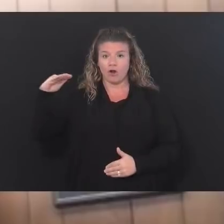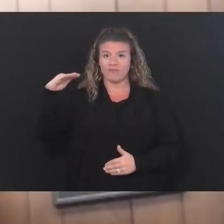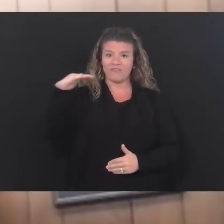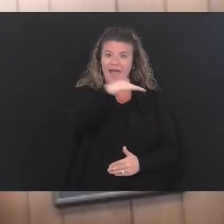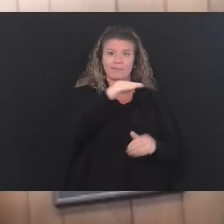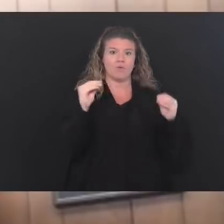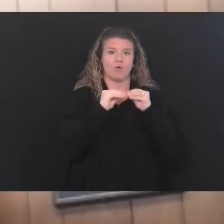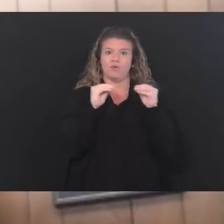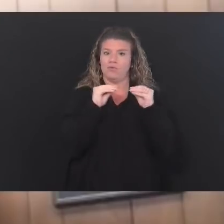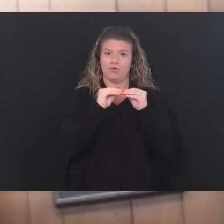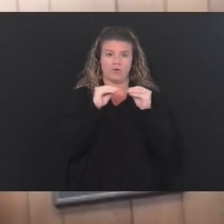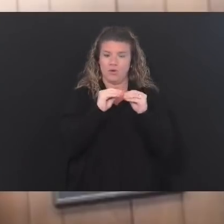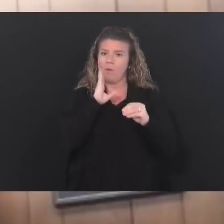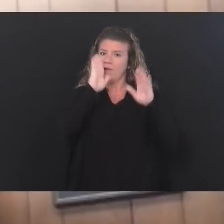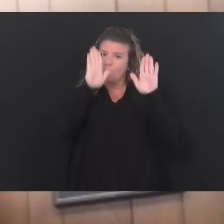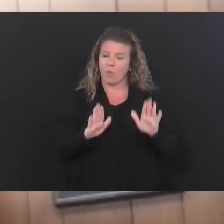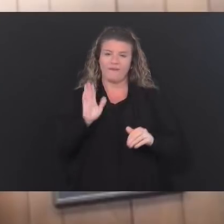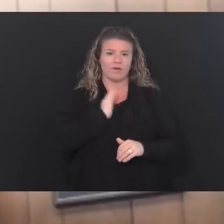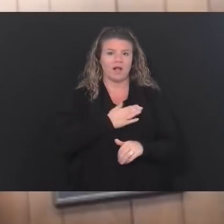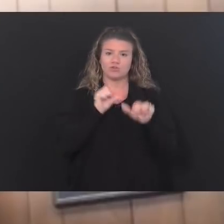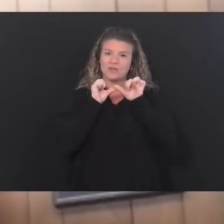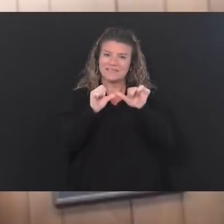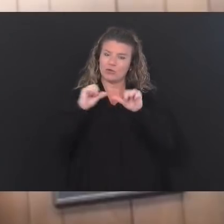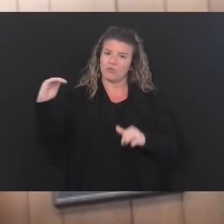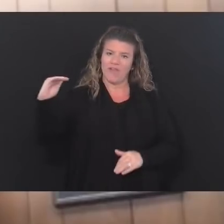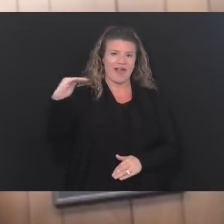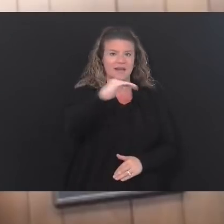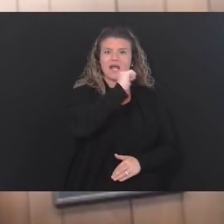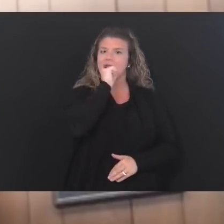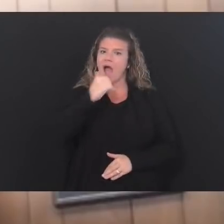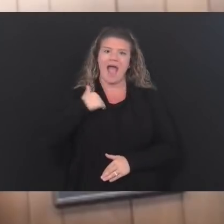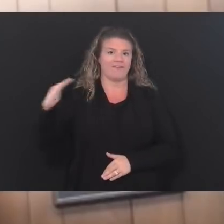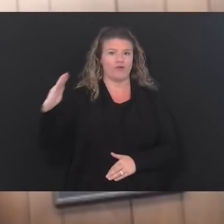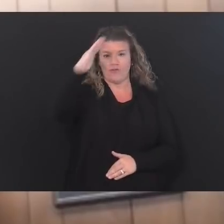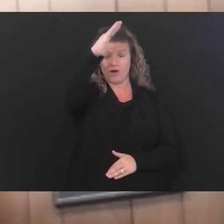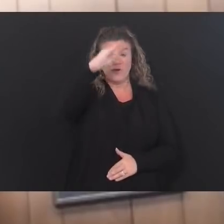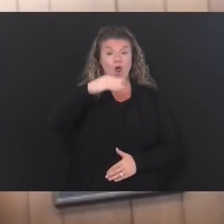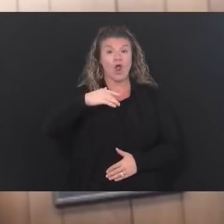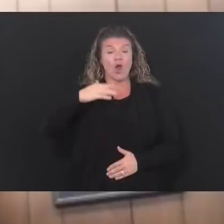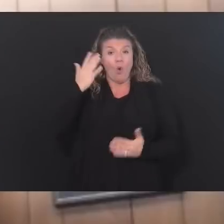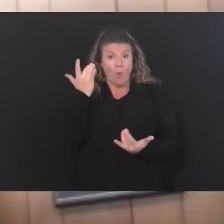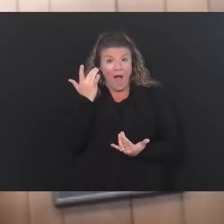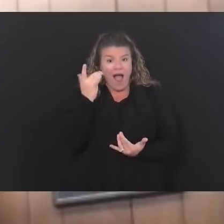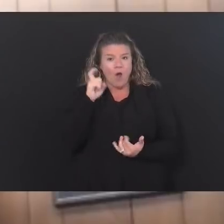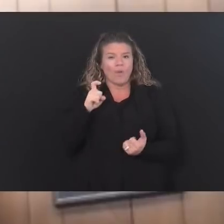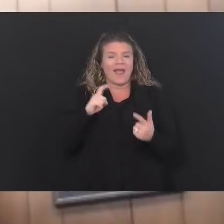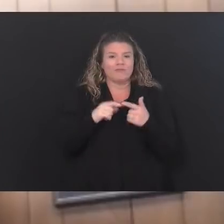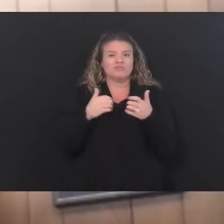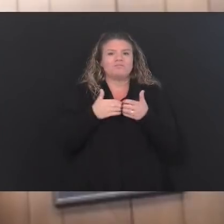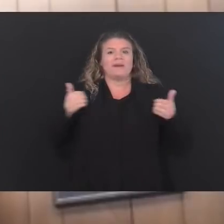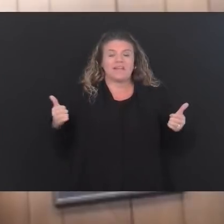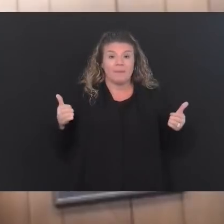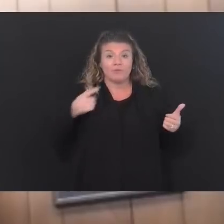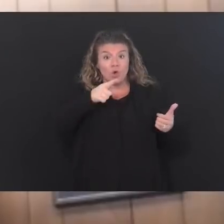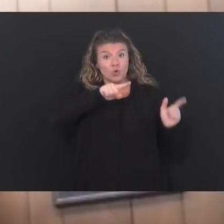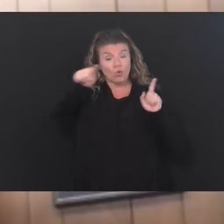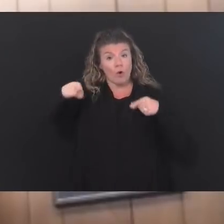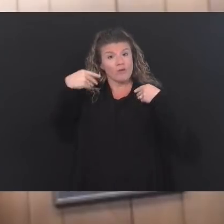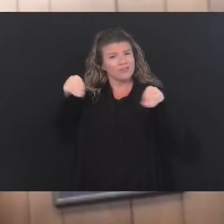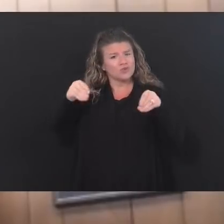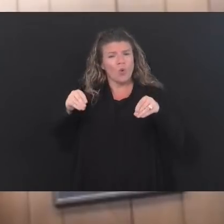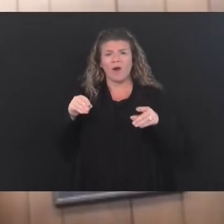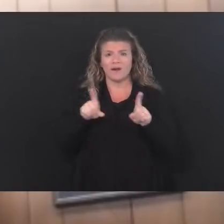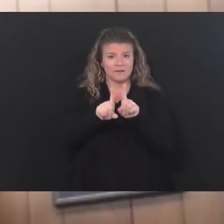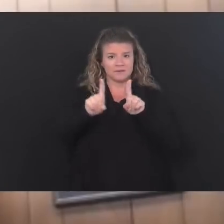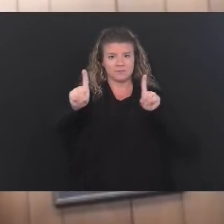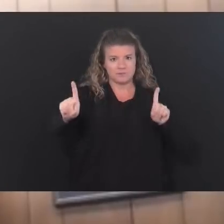even more, which will be great for us as the state of West Virginia. So we've got to space out in these stores. We've got to do those things